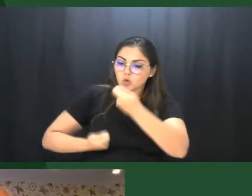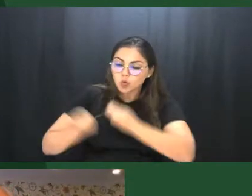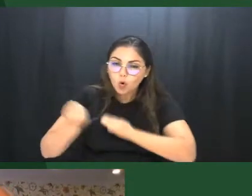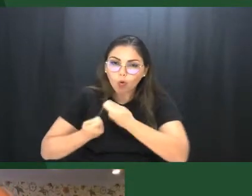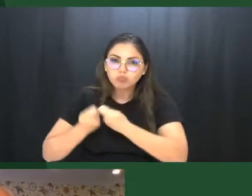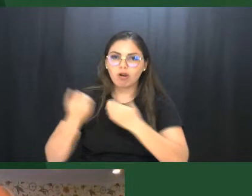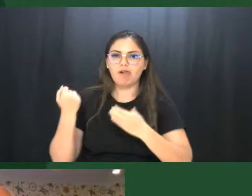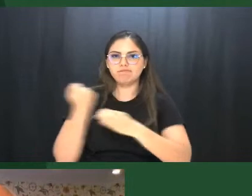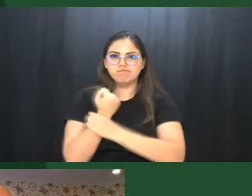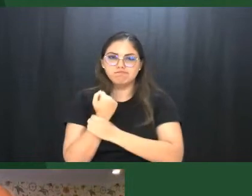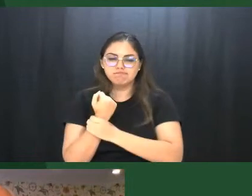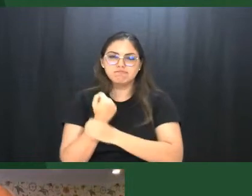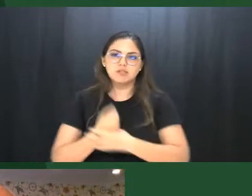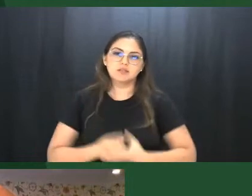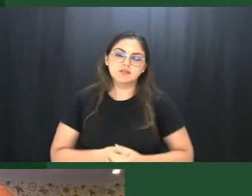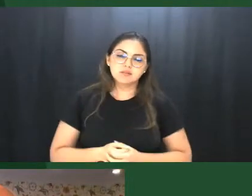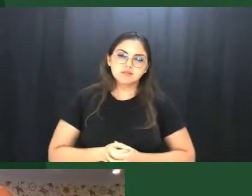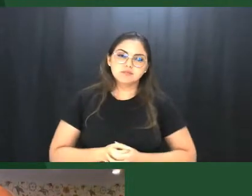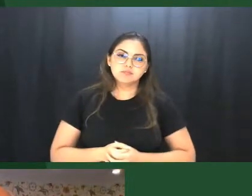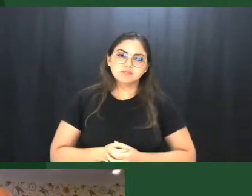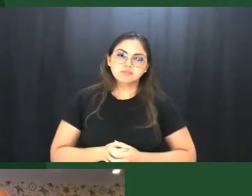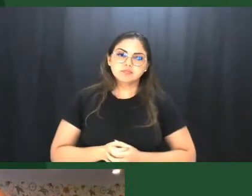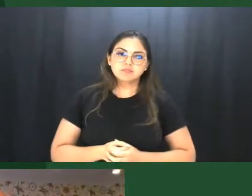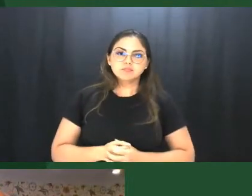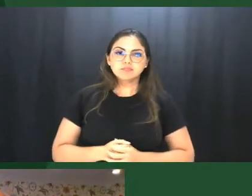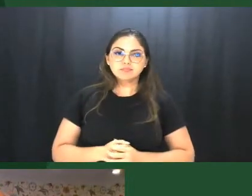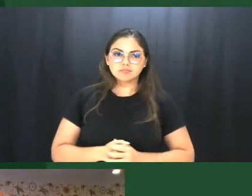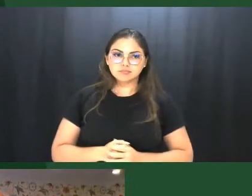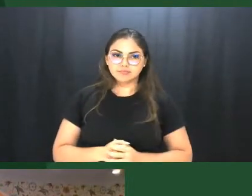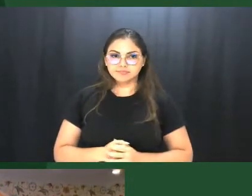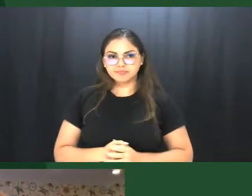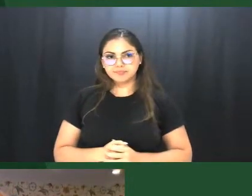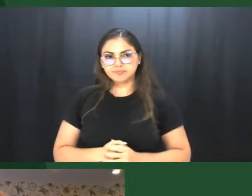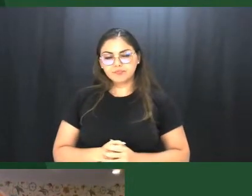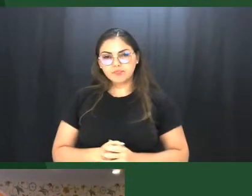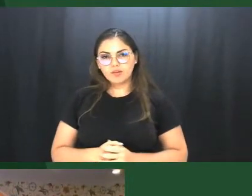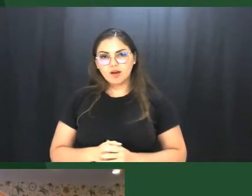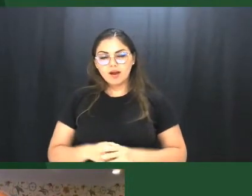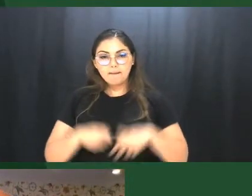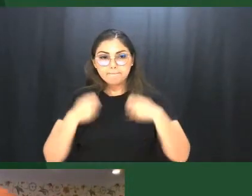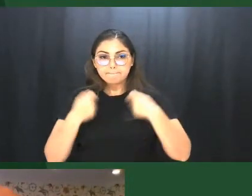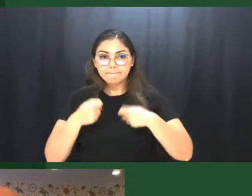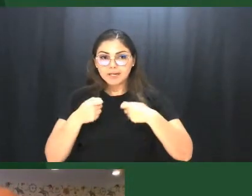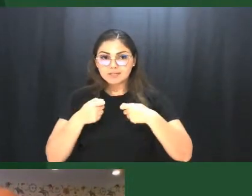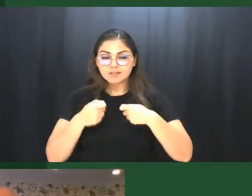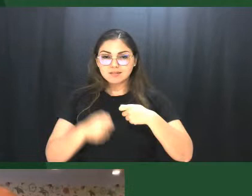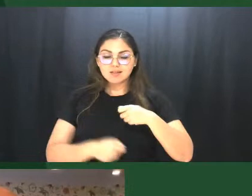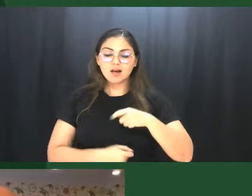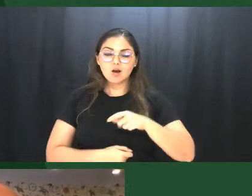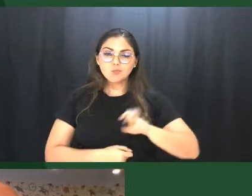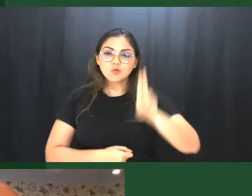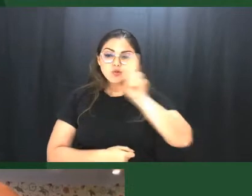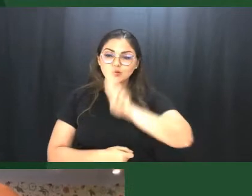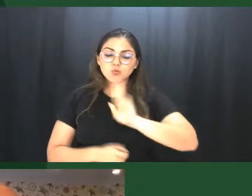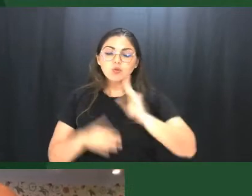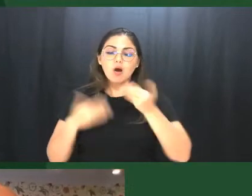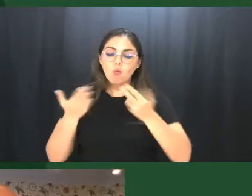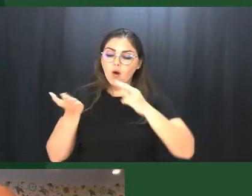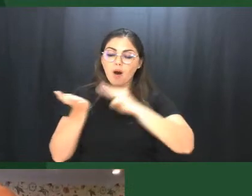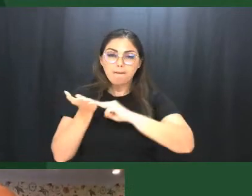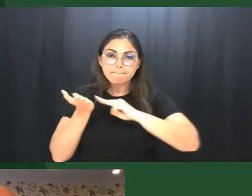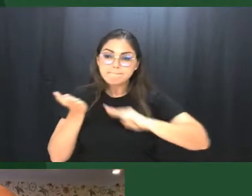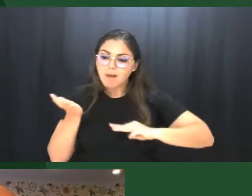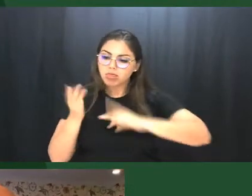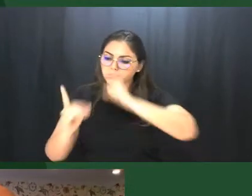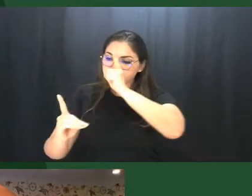Safety, which has studied these methods, shows that collision avoidance, which prevents you from running into the car in front